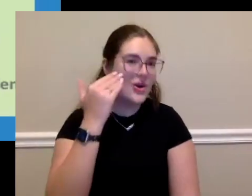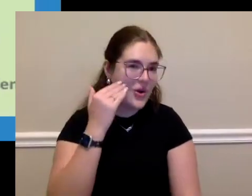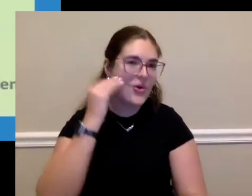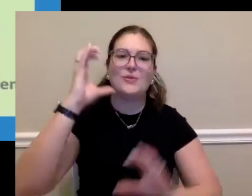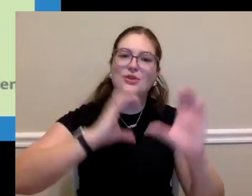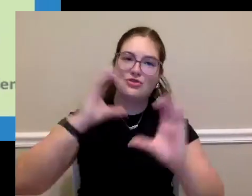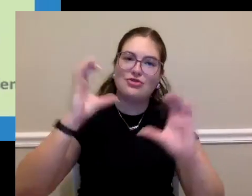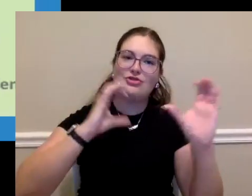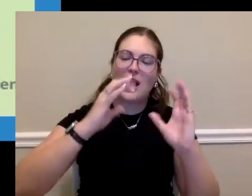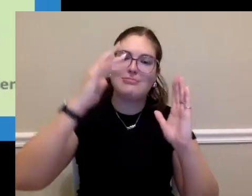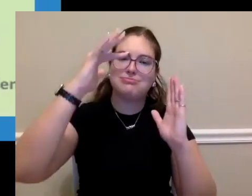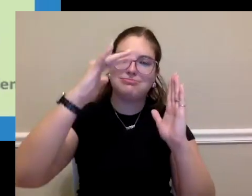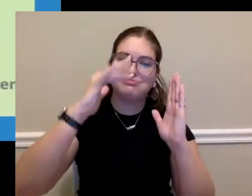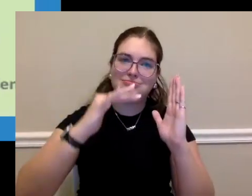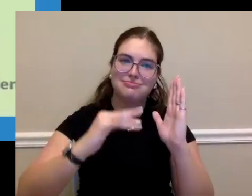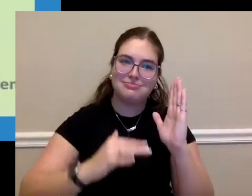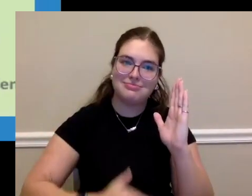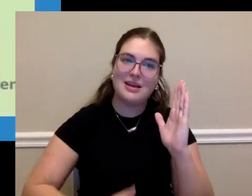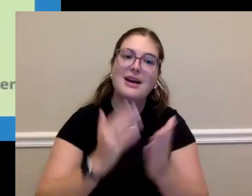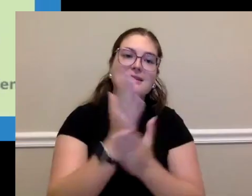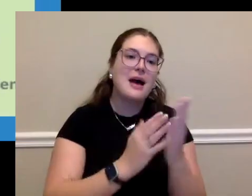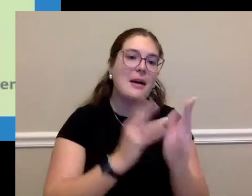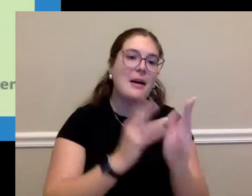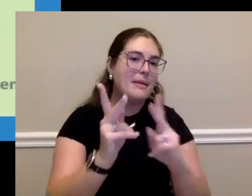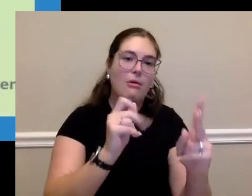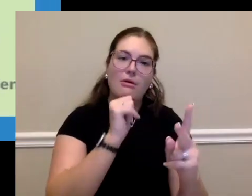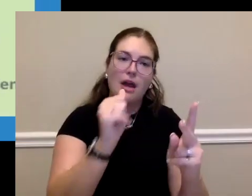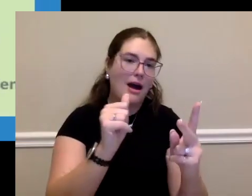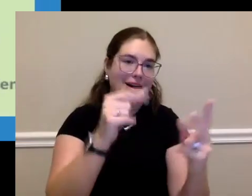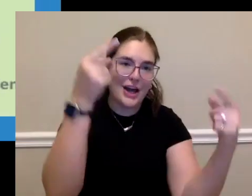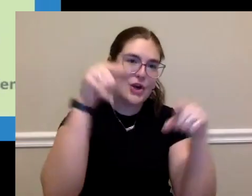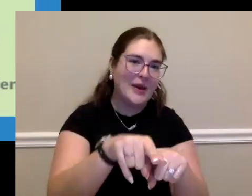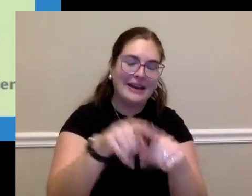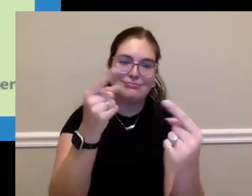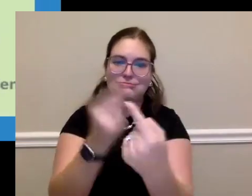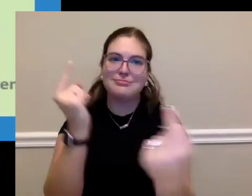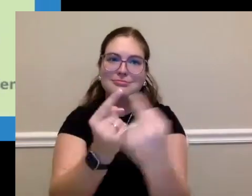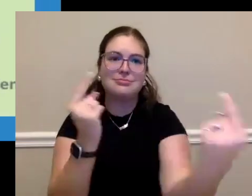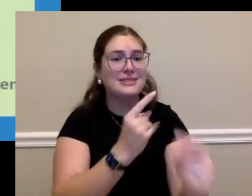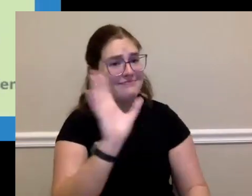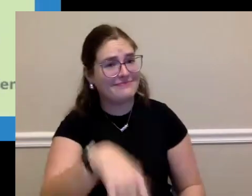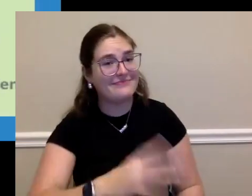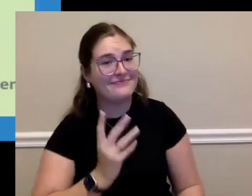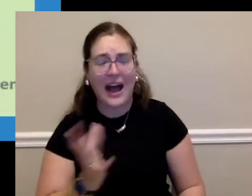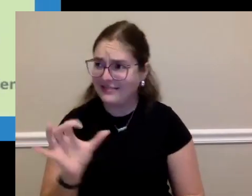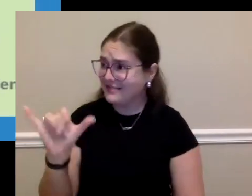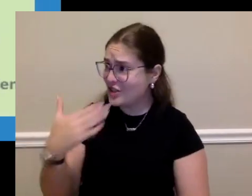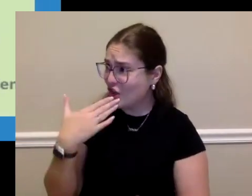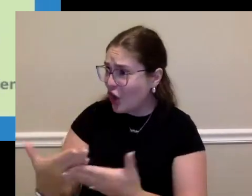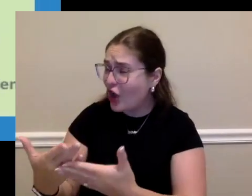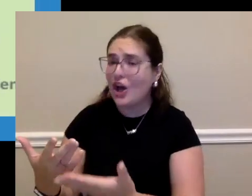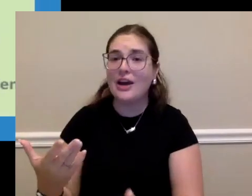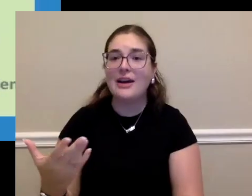and people are disagreeing on a few things, which is perfectly Good. fine. It's perfectly fine. We're Next all time we